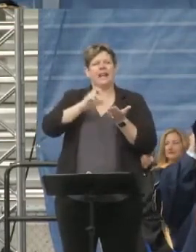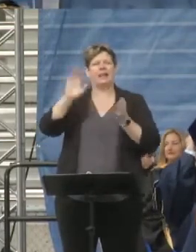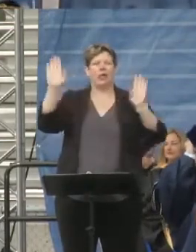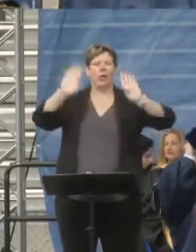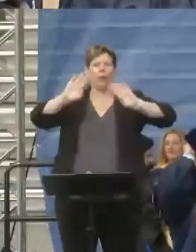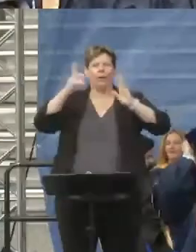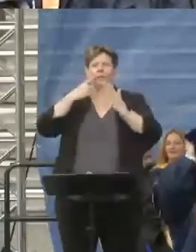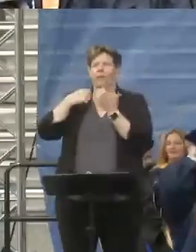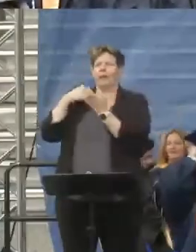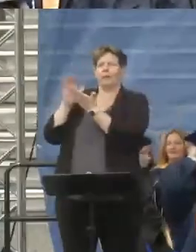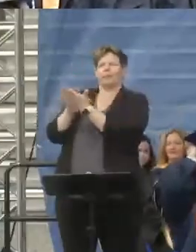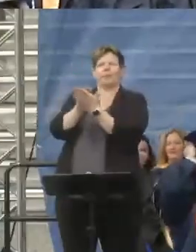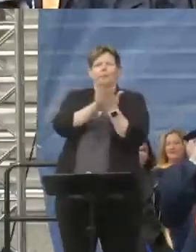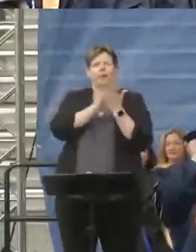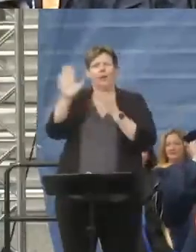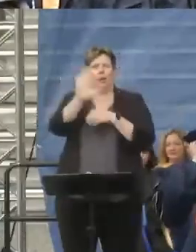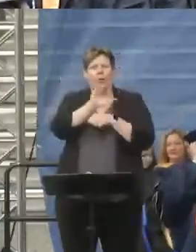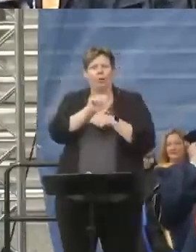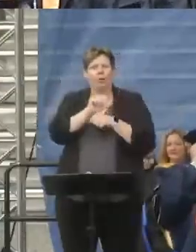to be recognized?